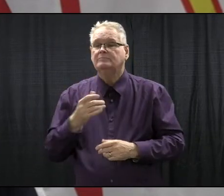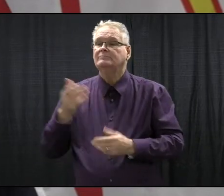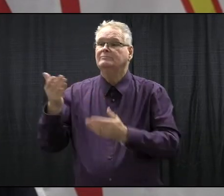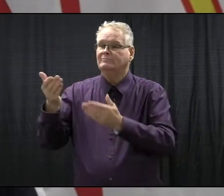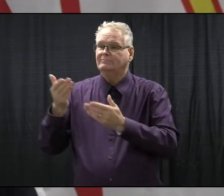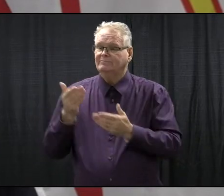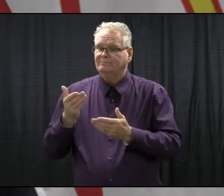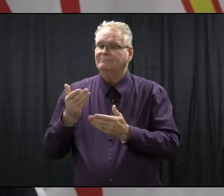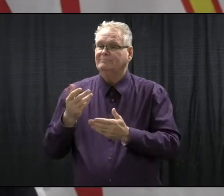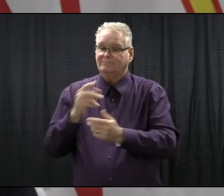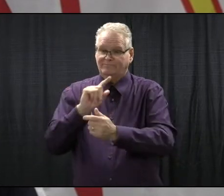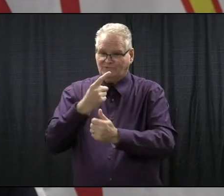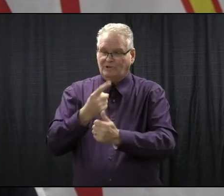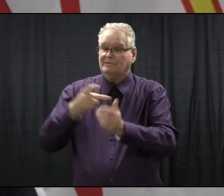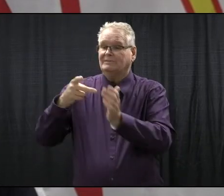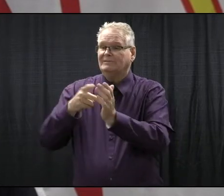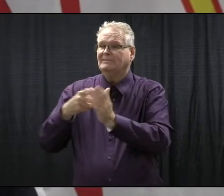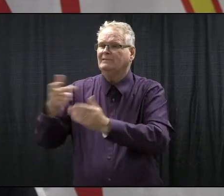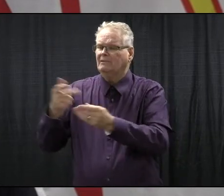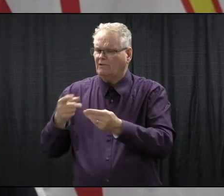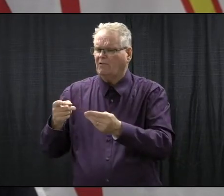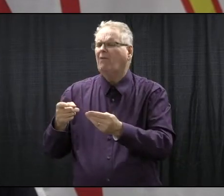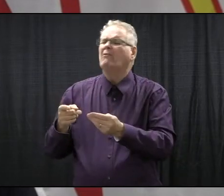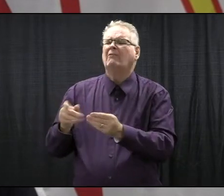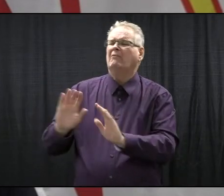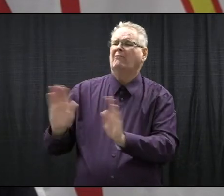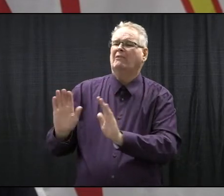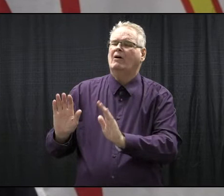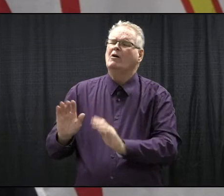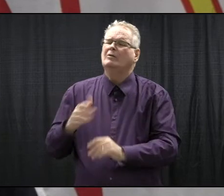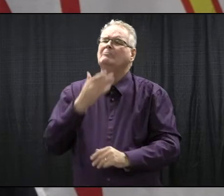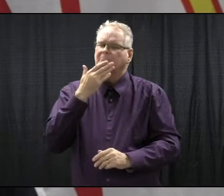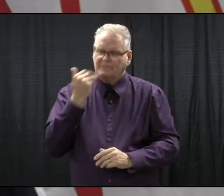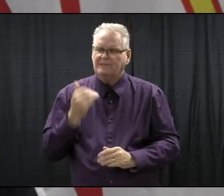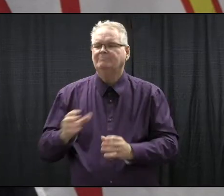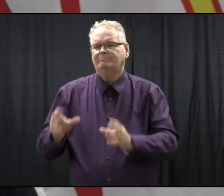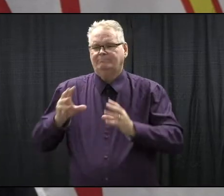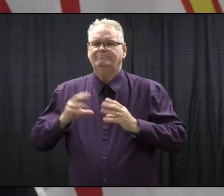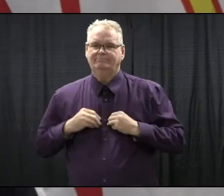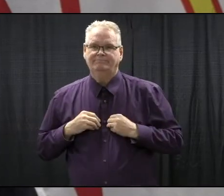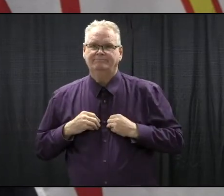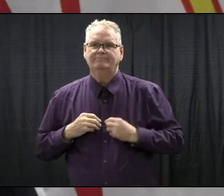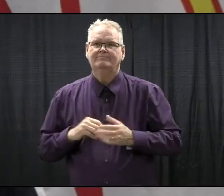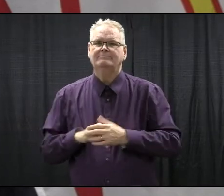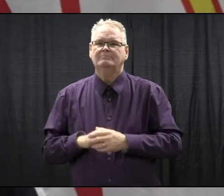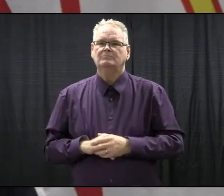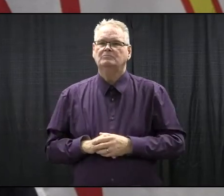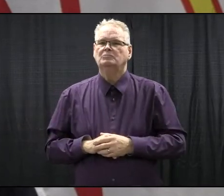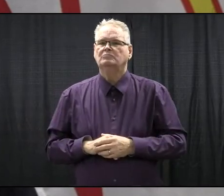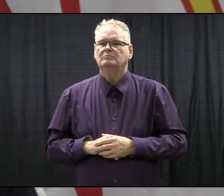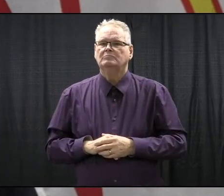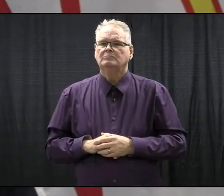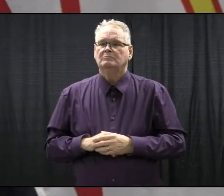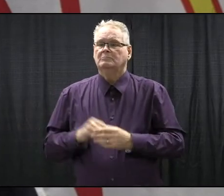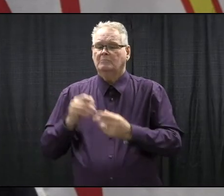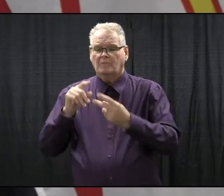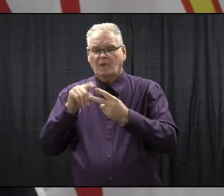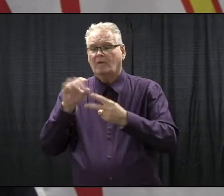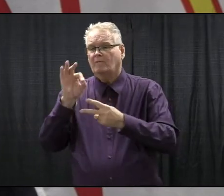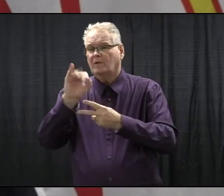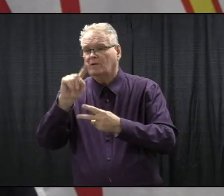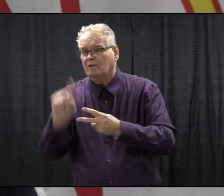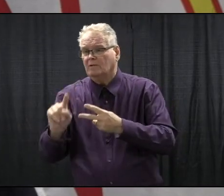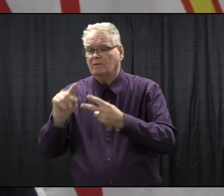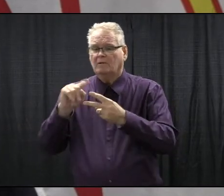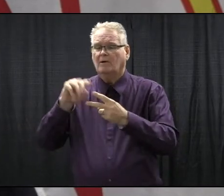first. The mRNA vaccines, Pfizer and Moderna, are interchangeable. Receiving a different vaccine for your second dose